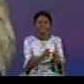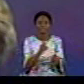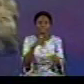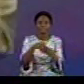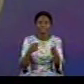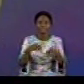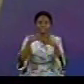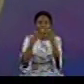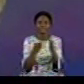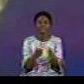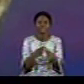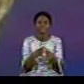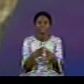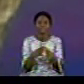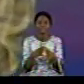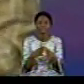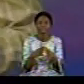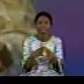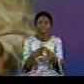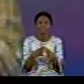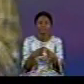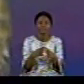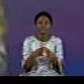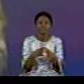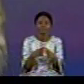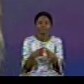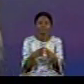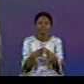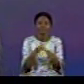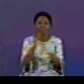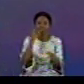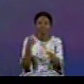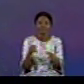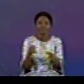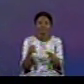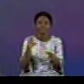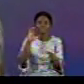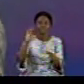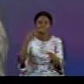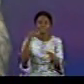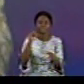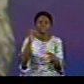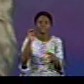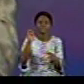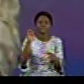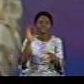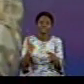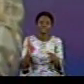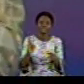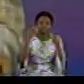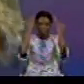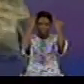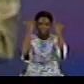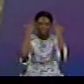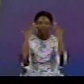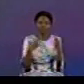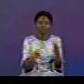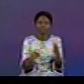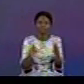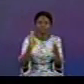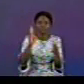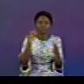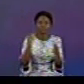ma'am. Equally in the house is the Chief Judge of Bayelsa State, my